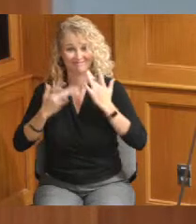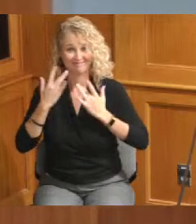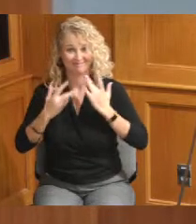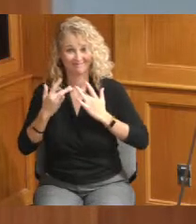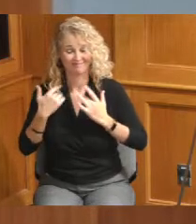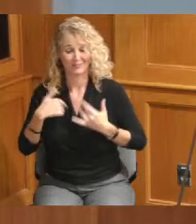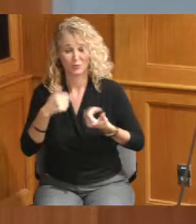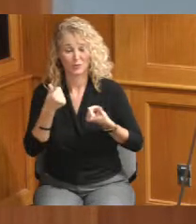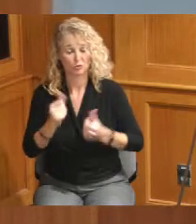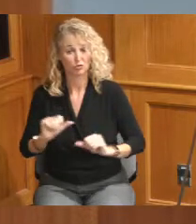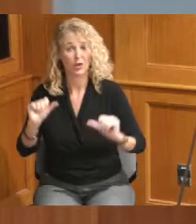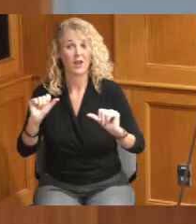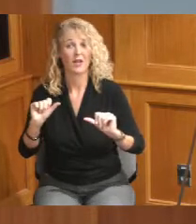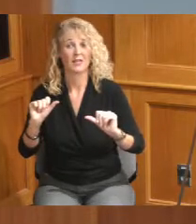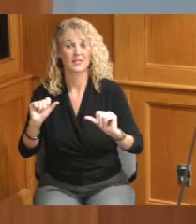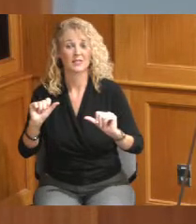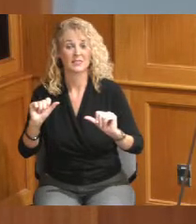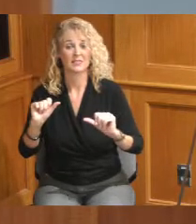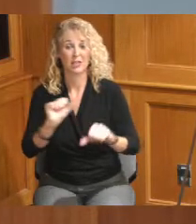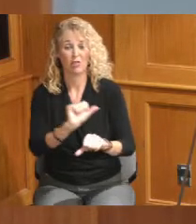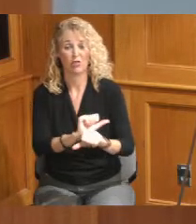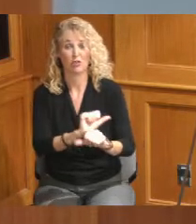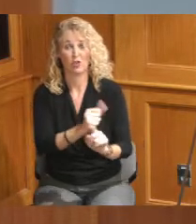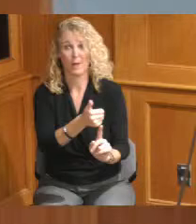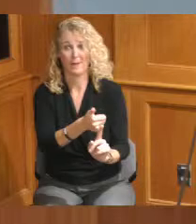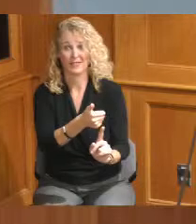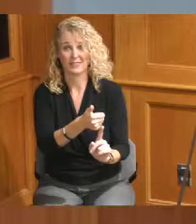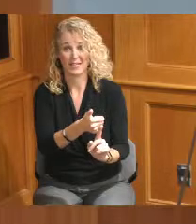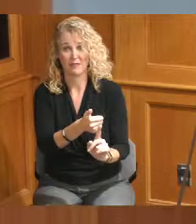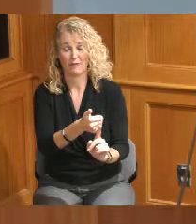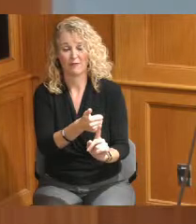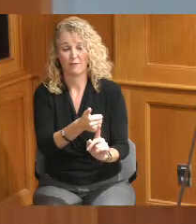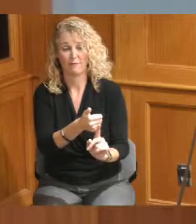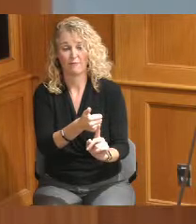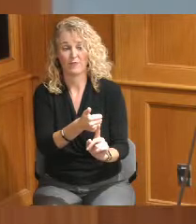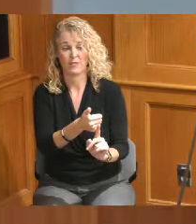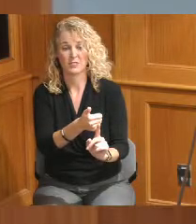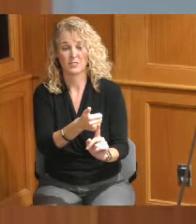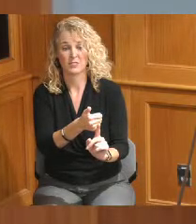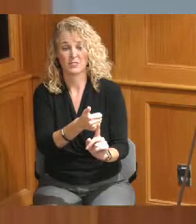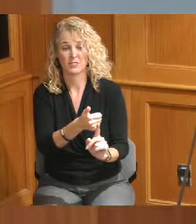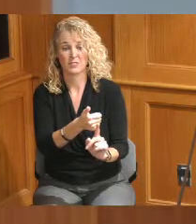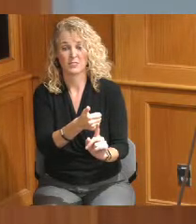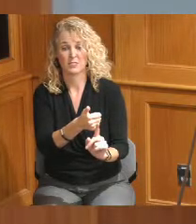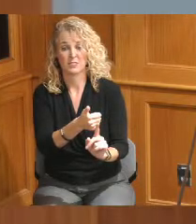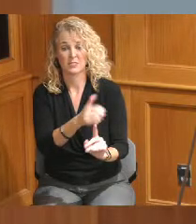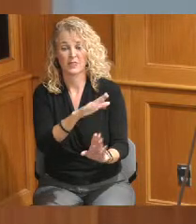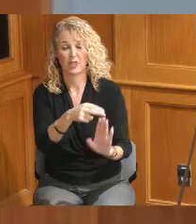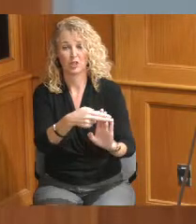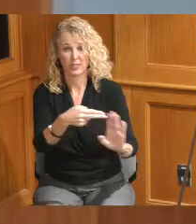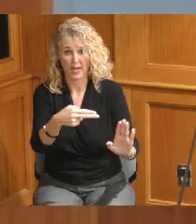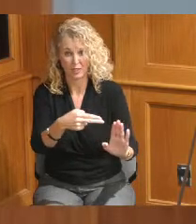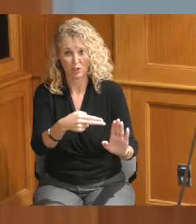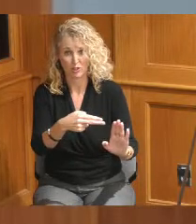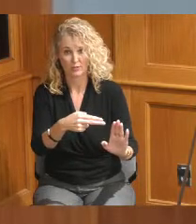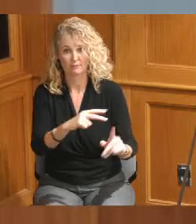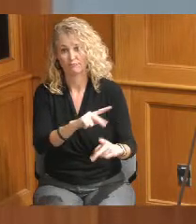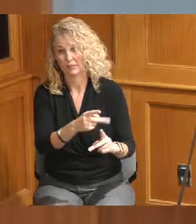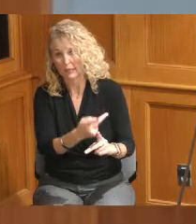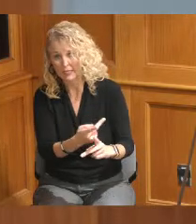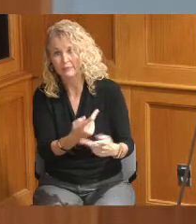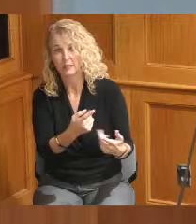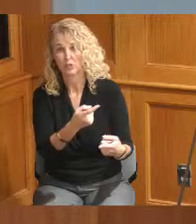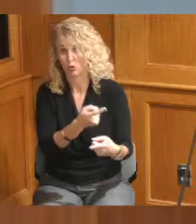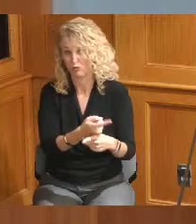we are trying to do is make sure the positions are in the the titles and the classifications where we need them. So things